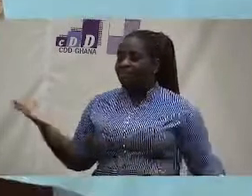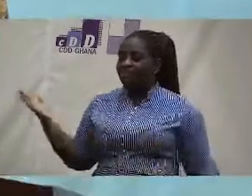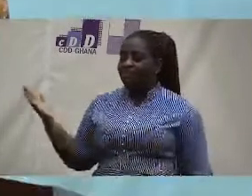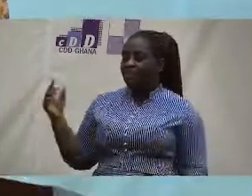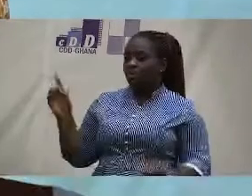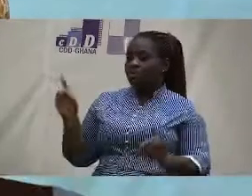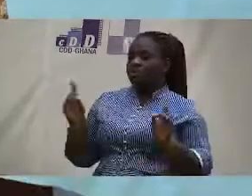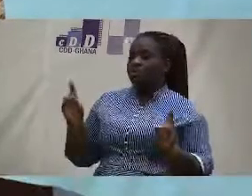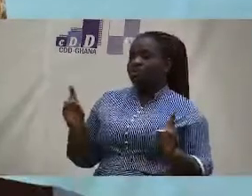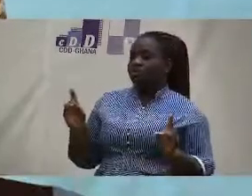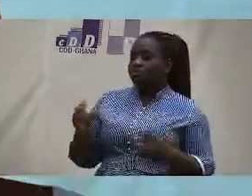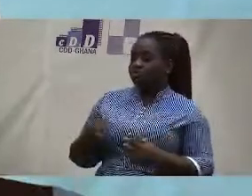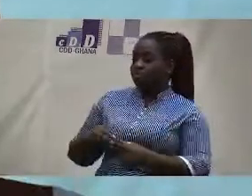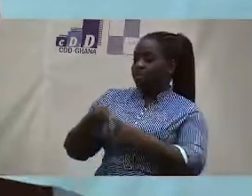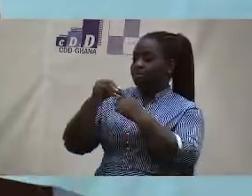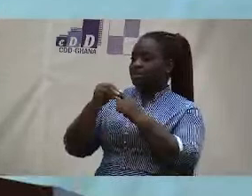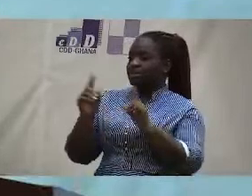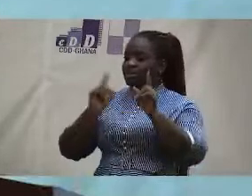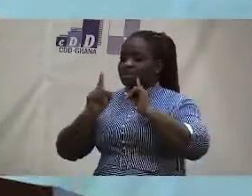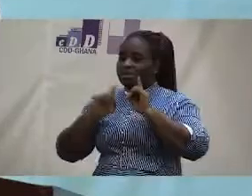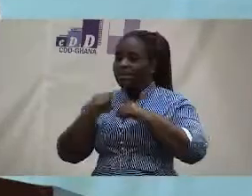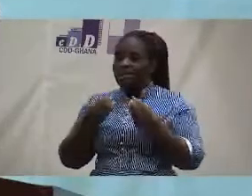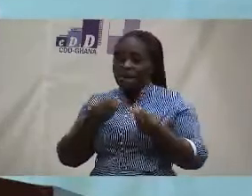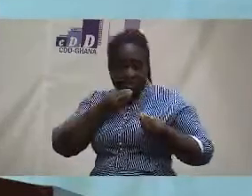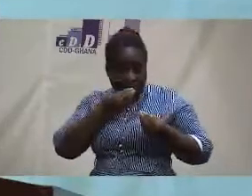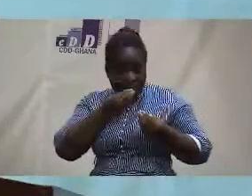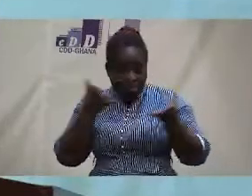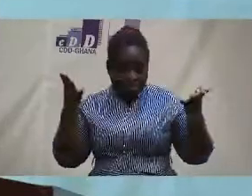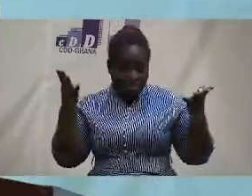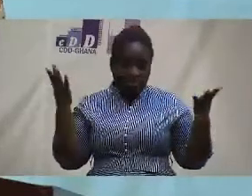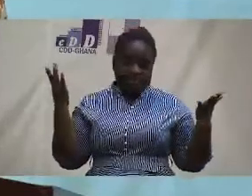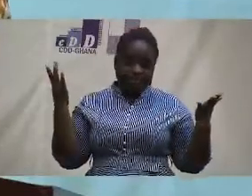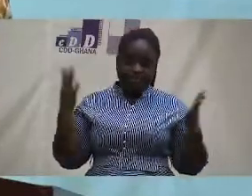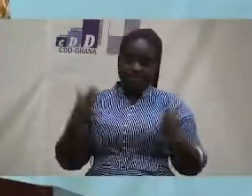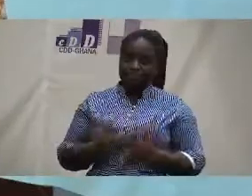do, particularly as we speak about information disorder.